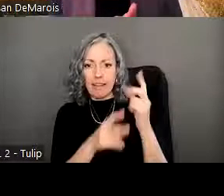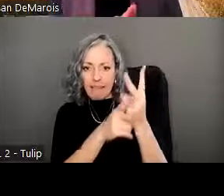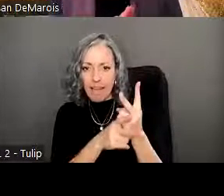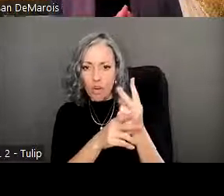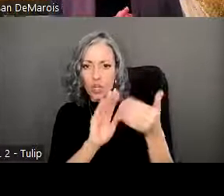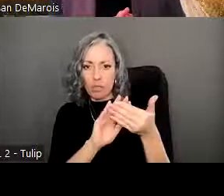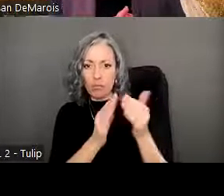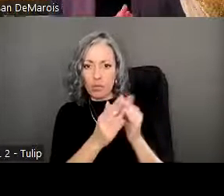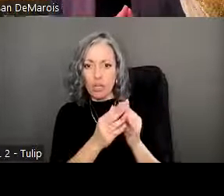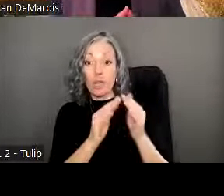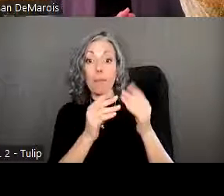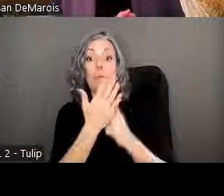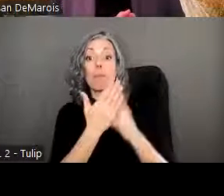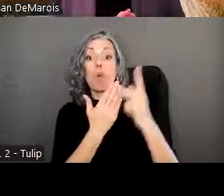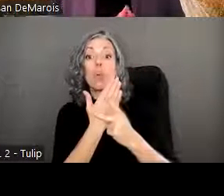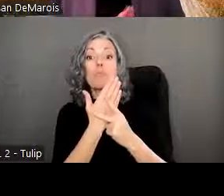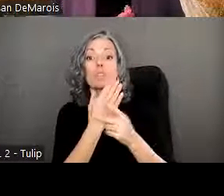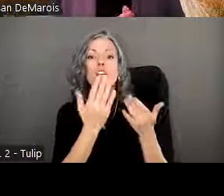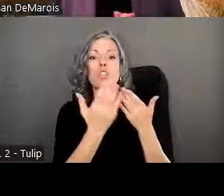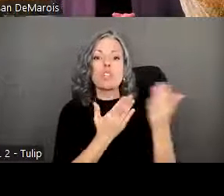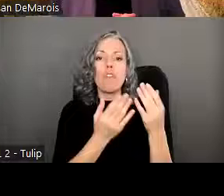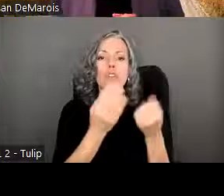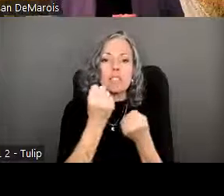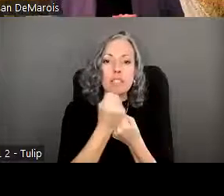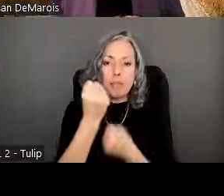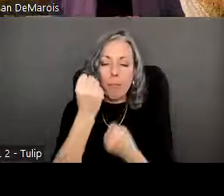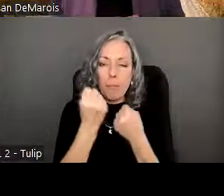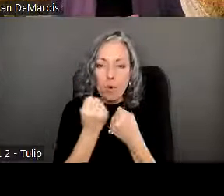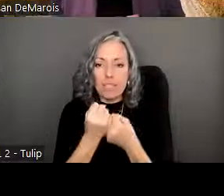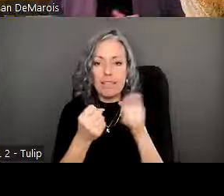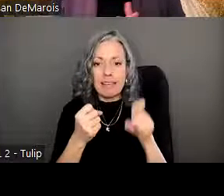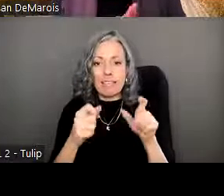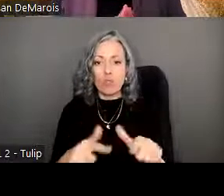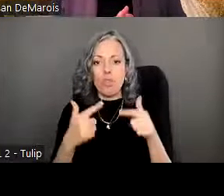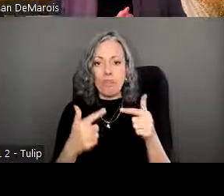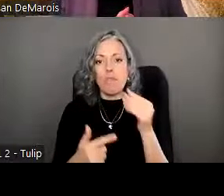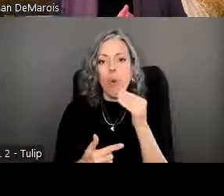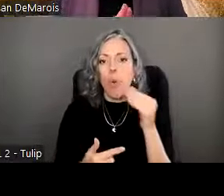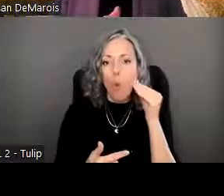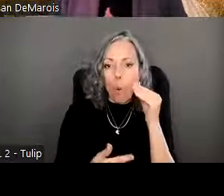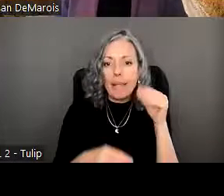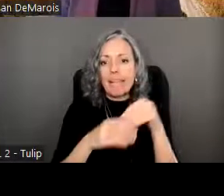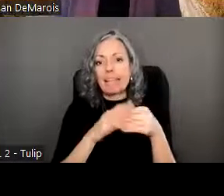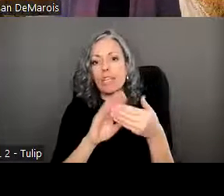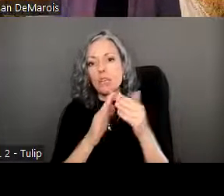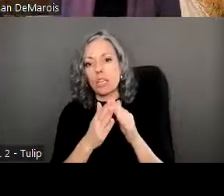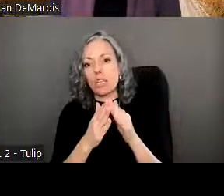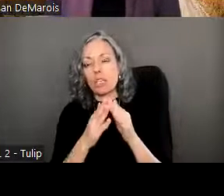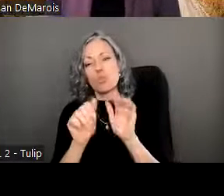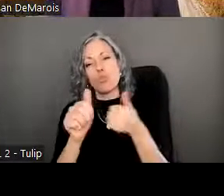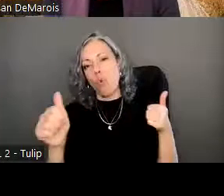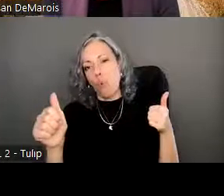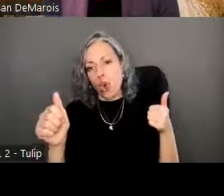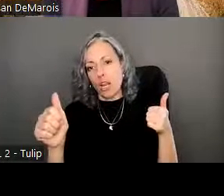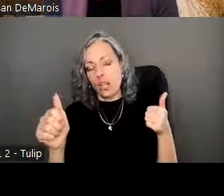community-based programs, and services and supports that they need to live at home in the community and to avoid